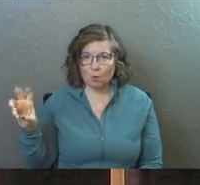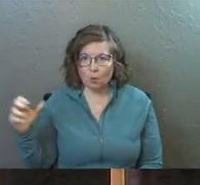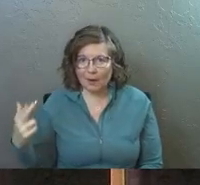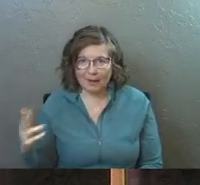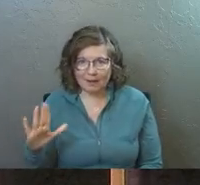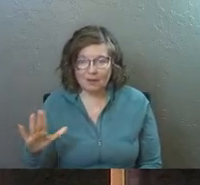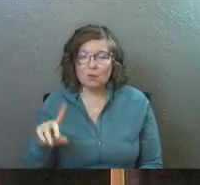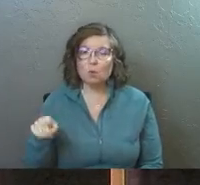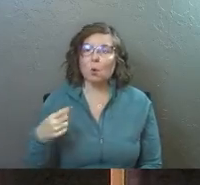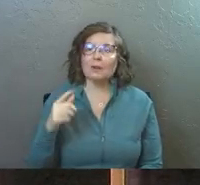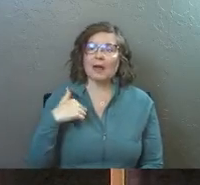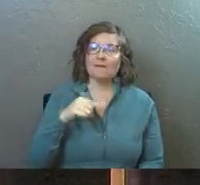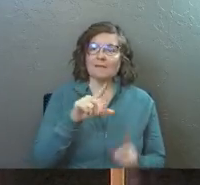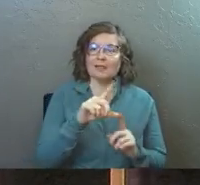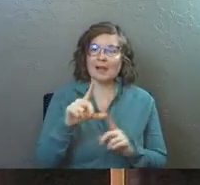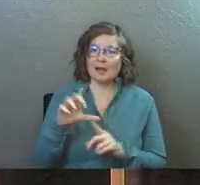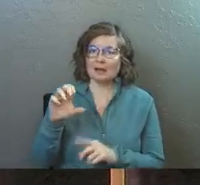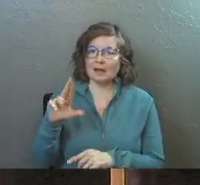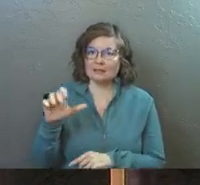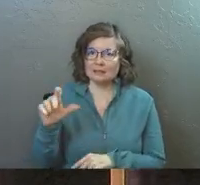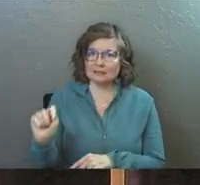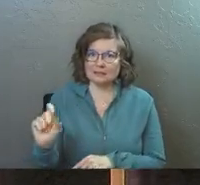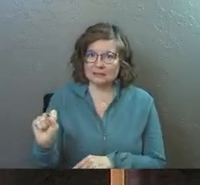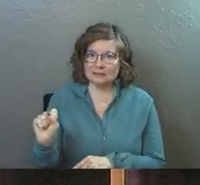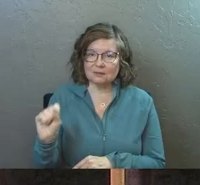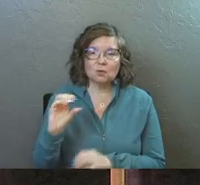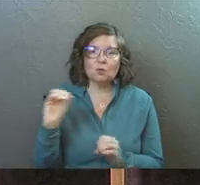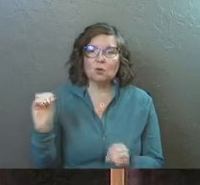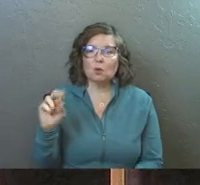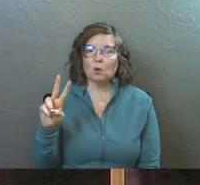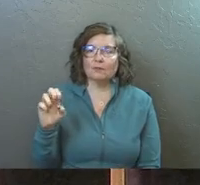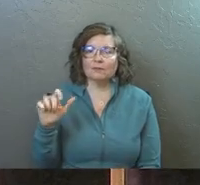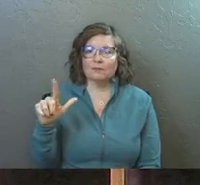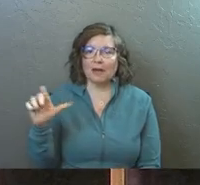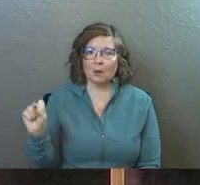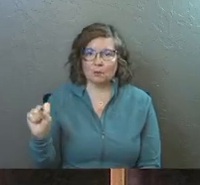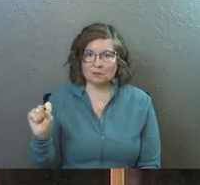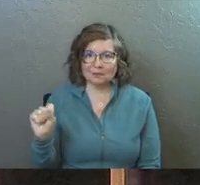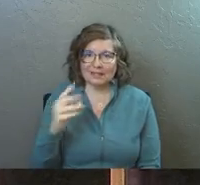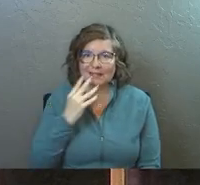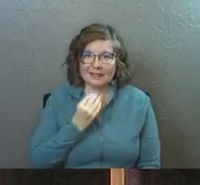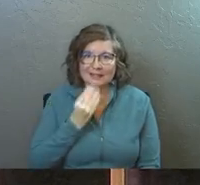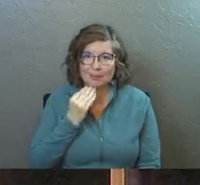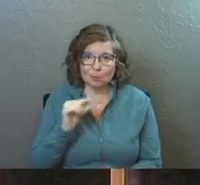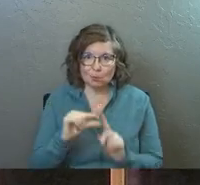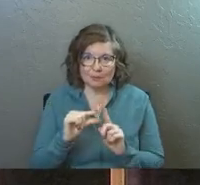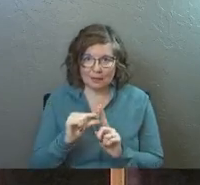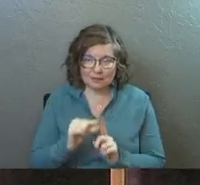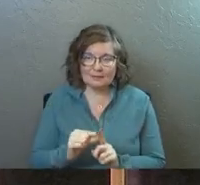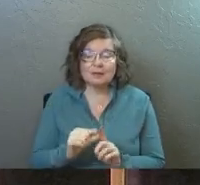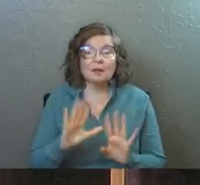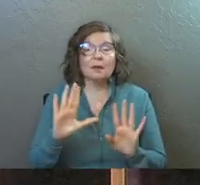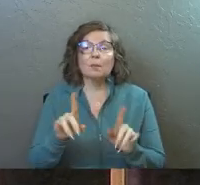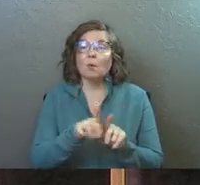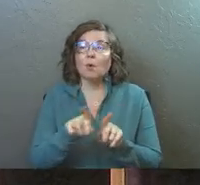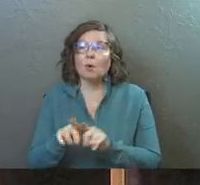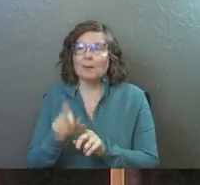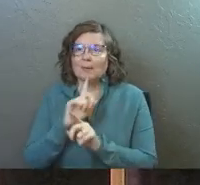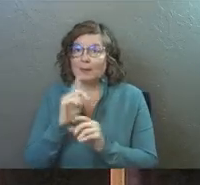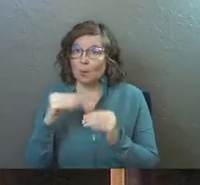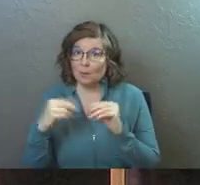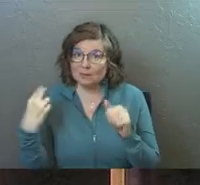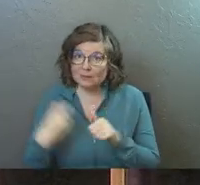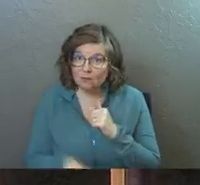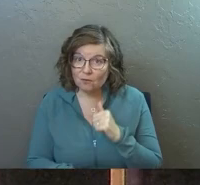the consonants right there. There's no vowels in the Hebrew. No vowels in the Hebrew text. And not only that, but just to make